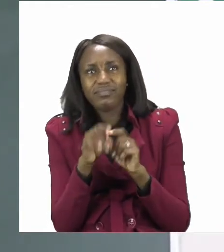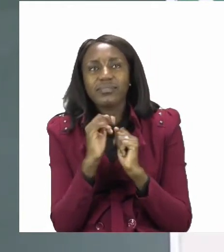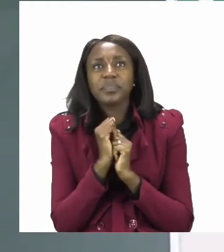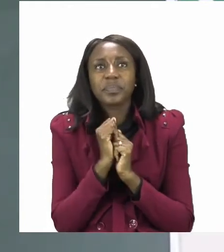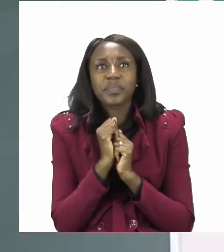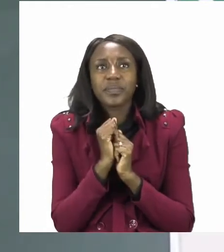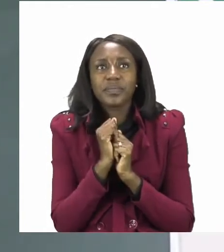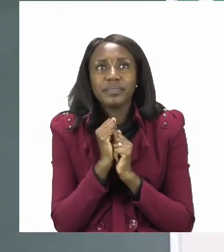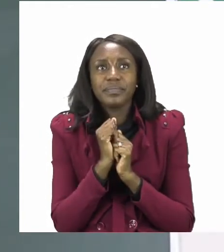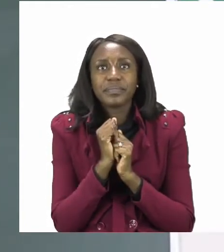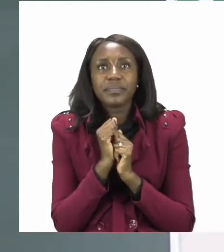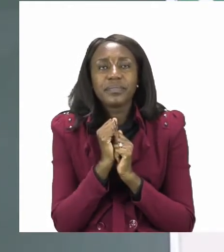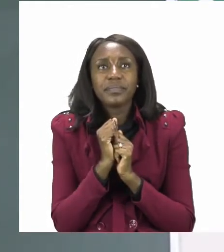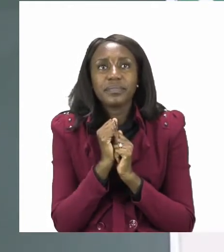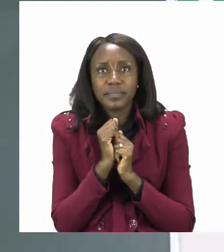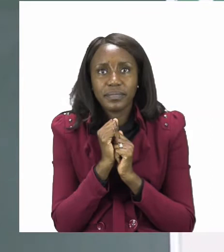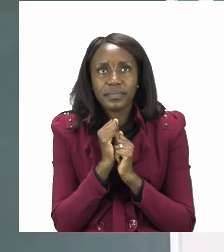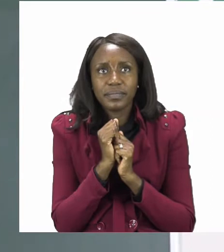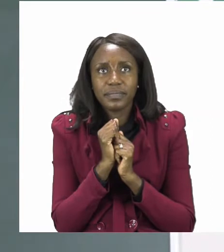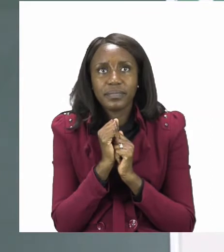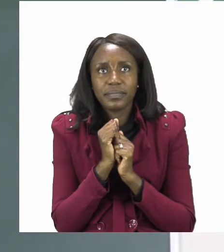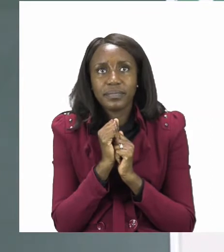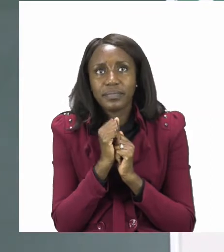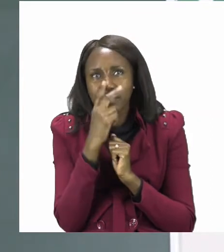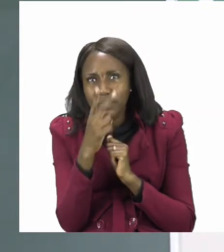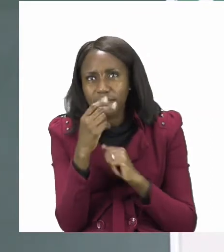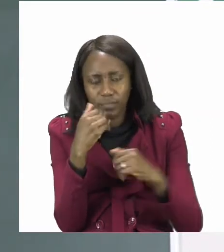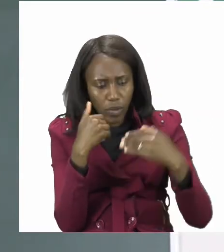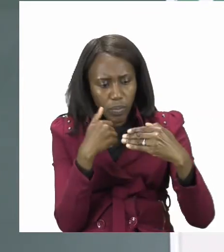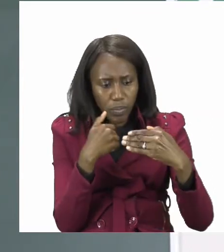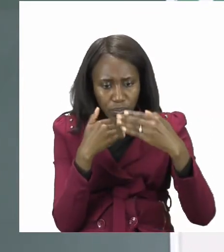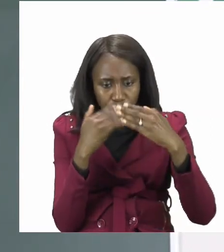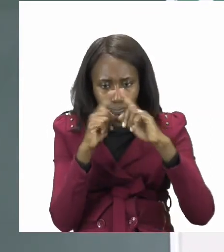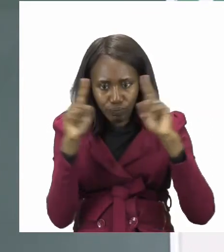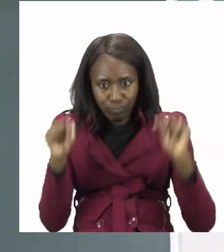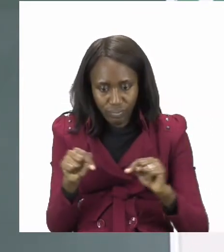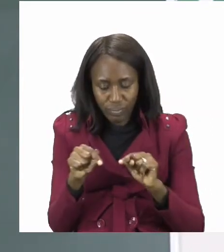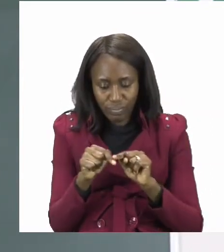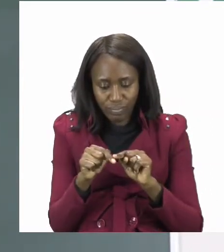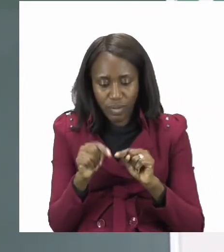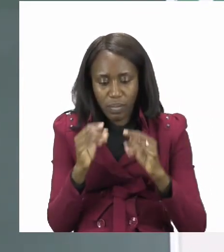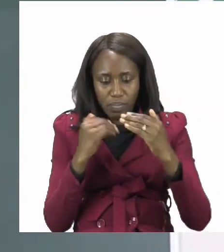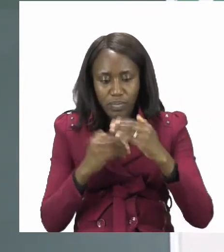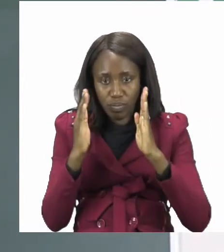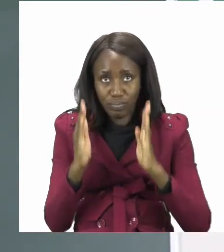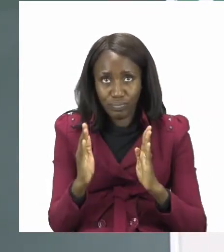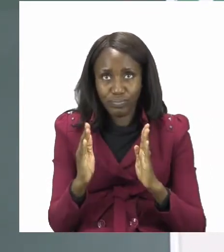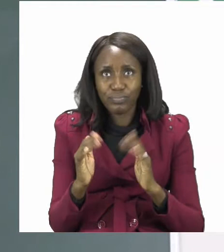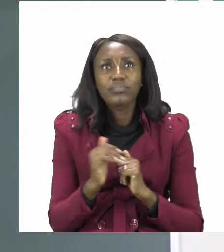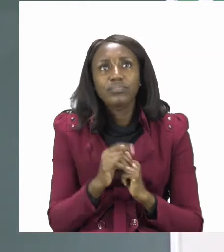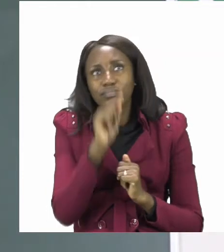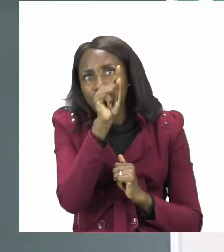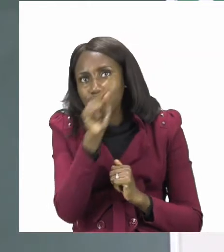And they've already done one for you in your books. They have said that the cube can be paired with the square.